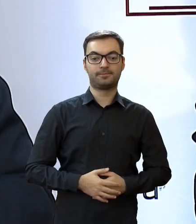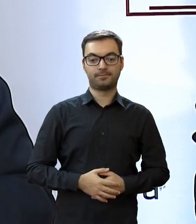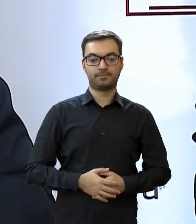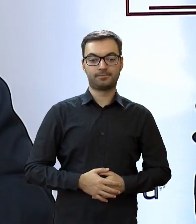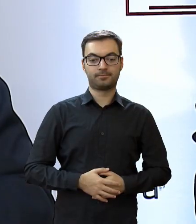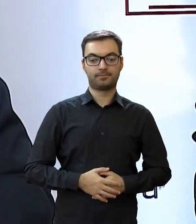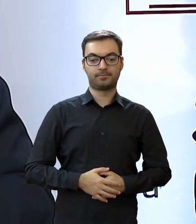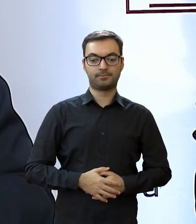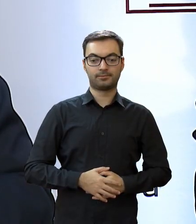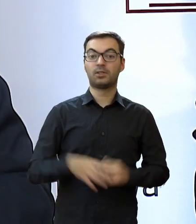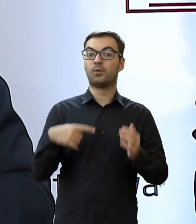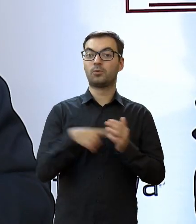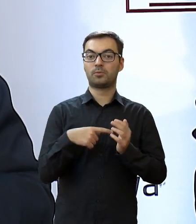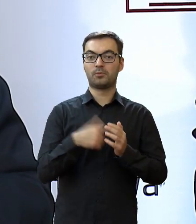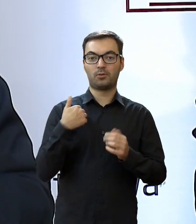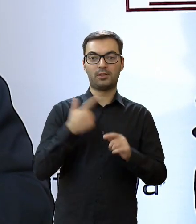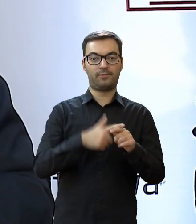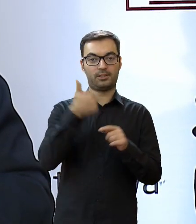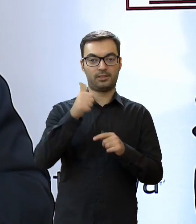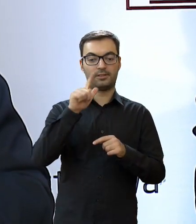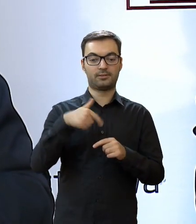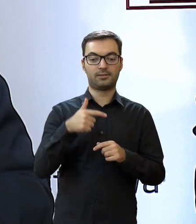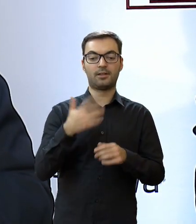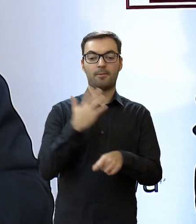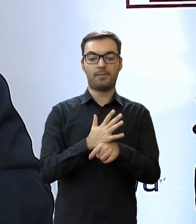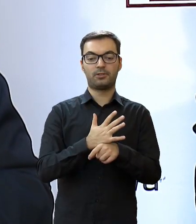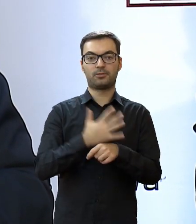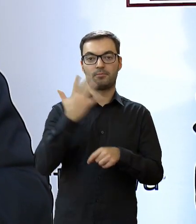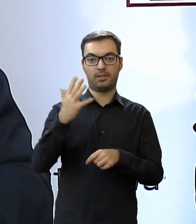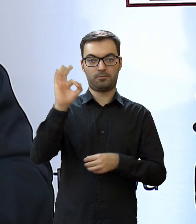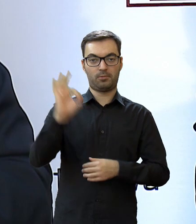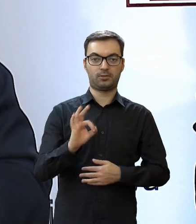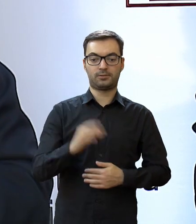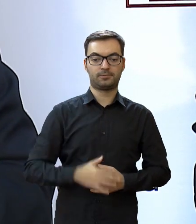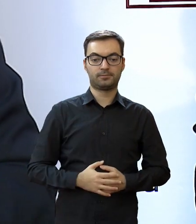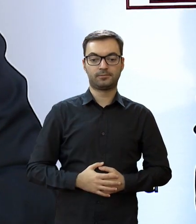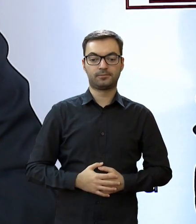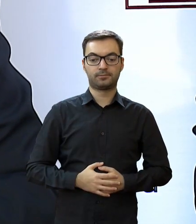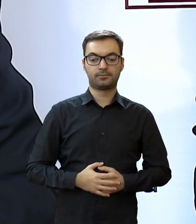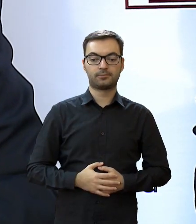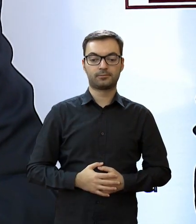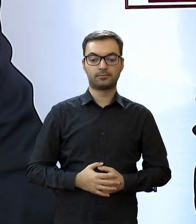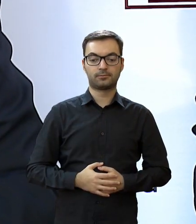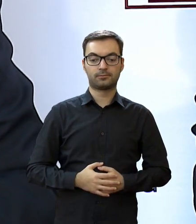The second place is taken by District 27, Bielsko-Biała,